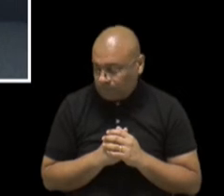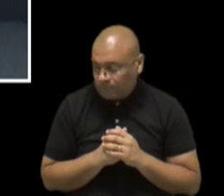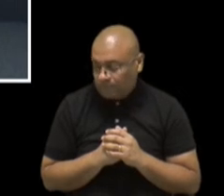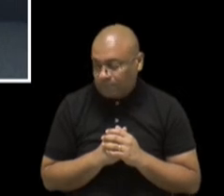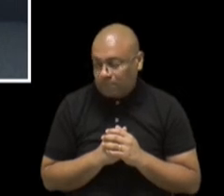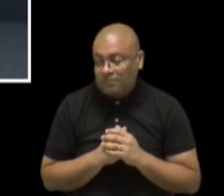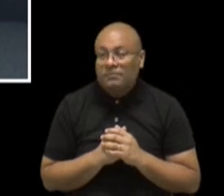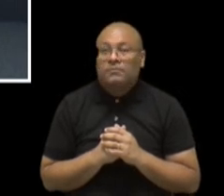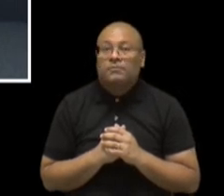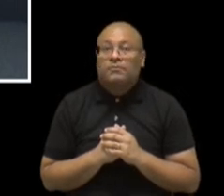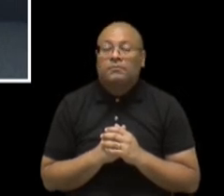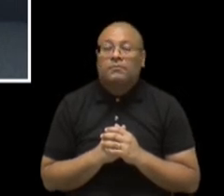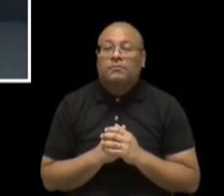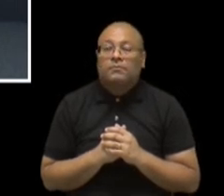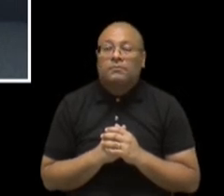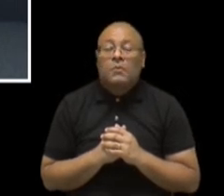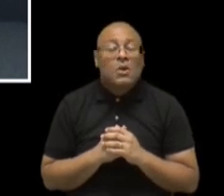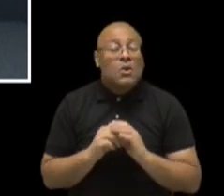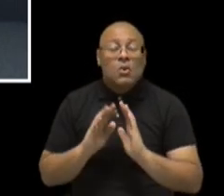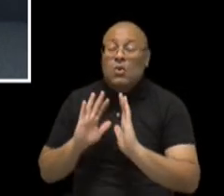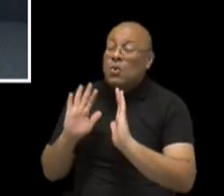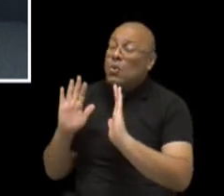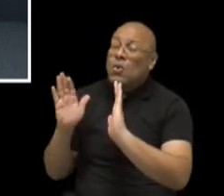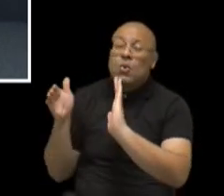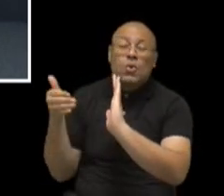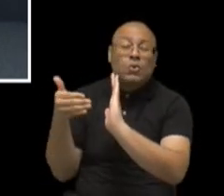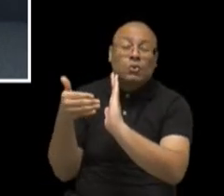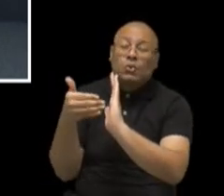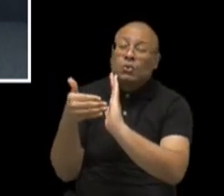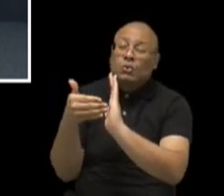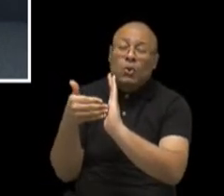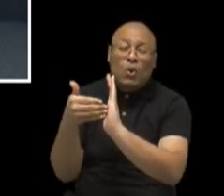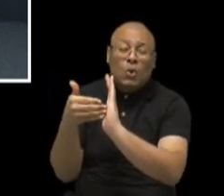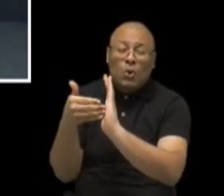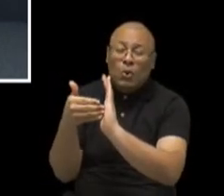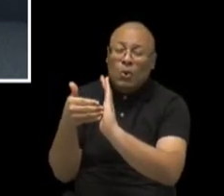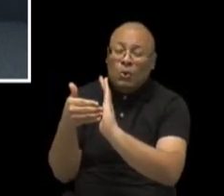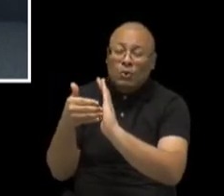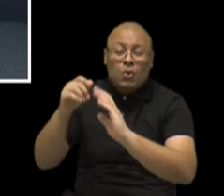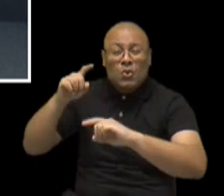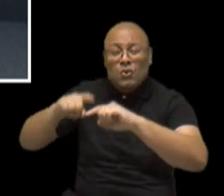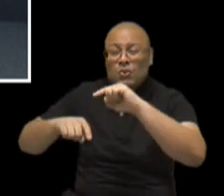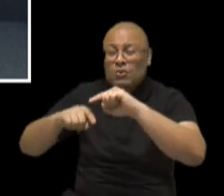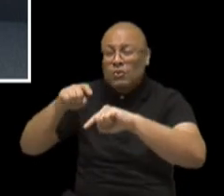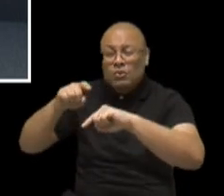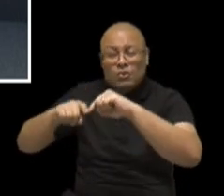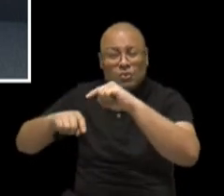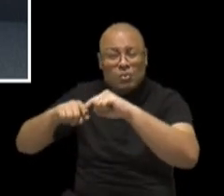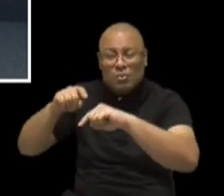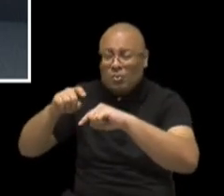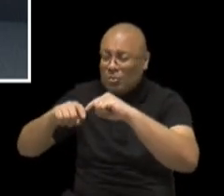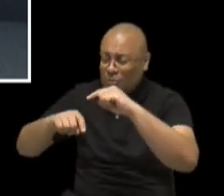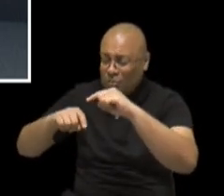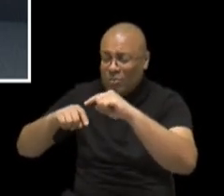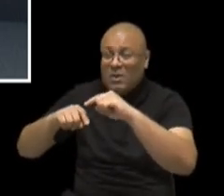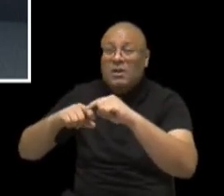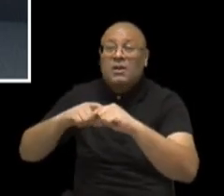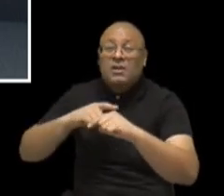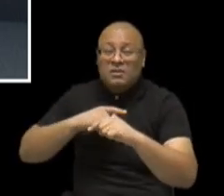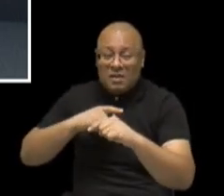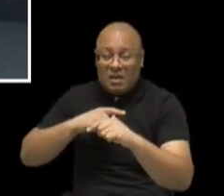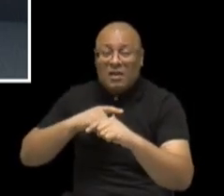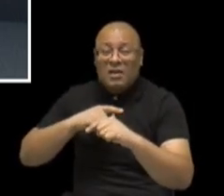So all of the Missoni Sport part was which was a brand we had in the 80s and